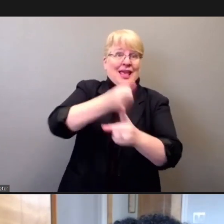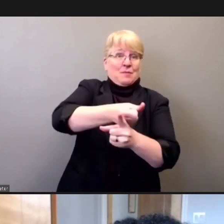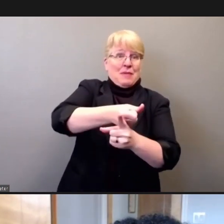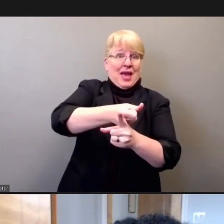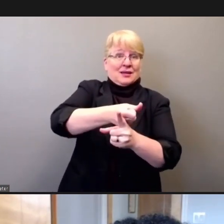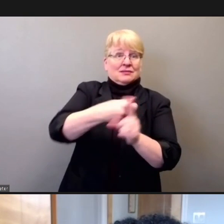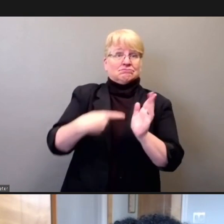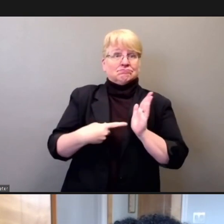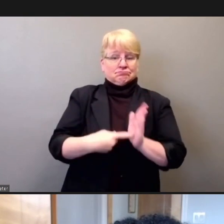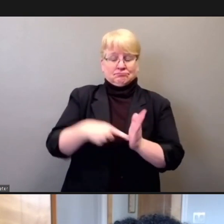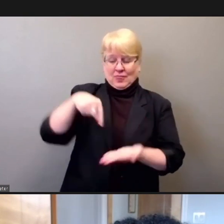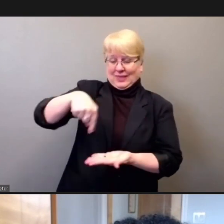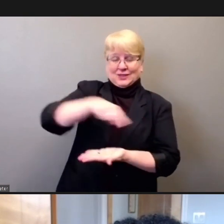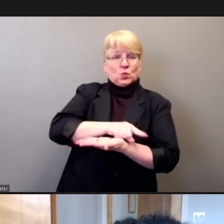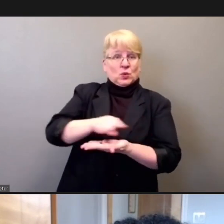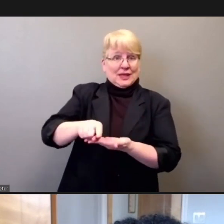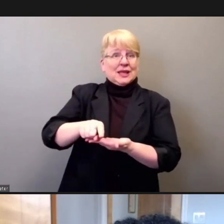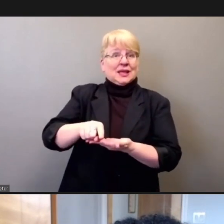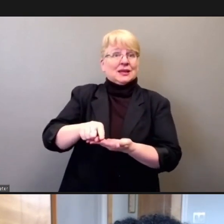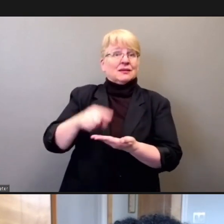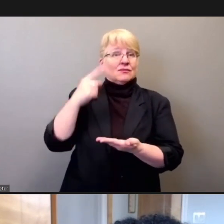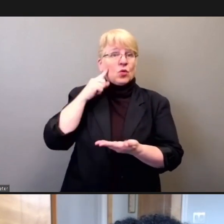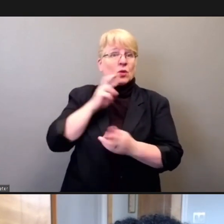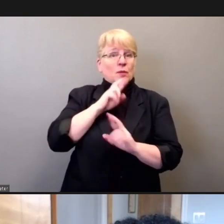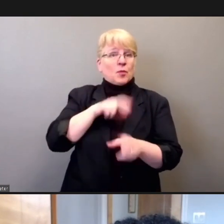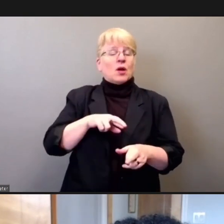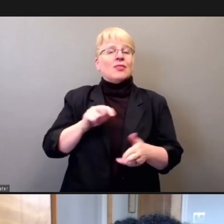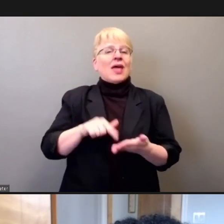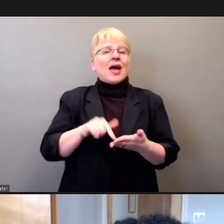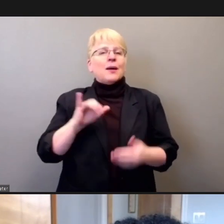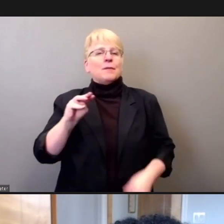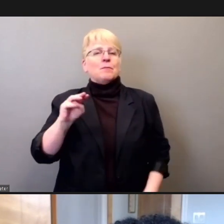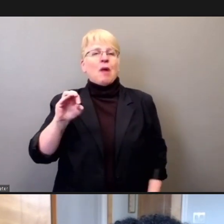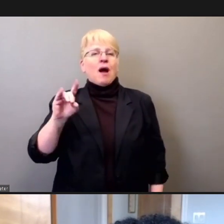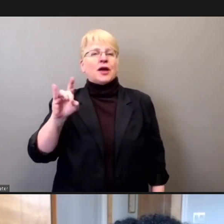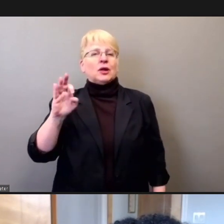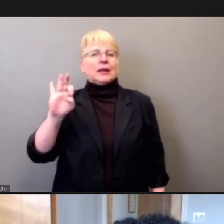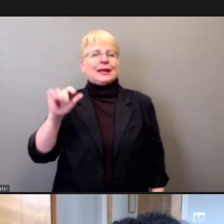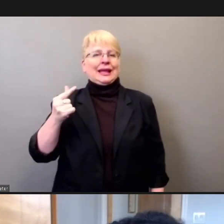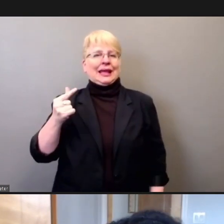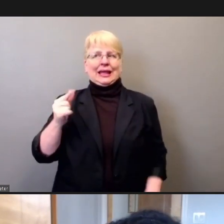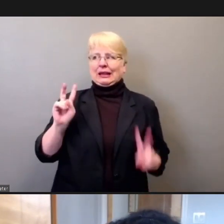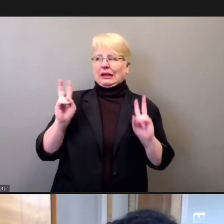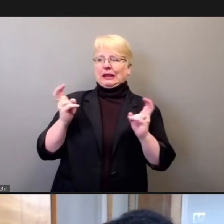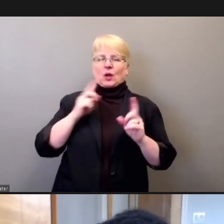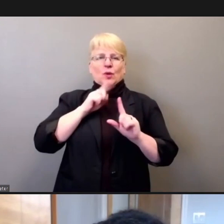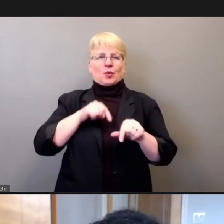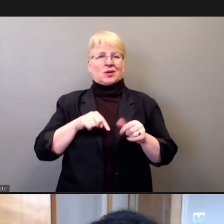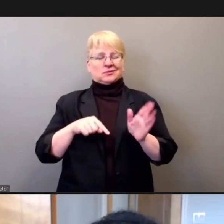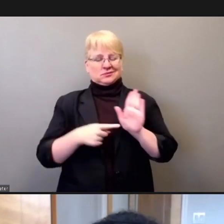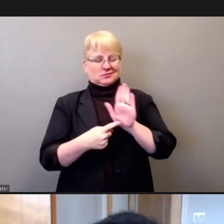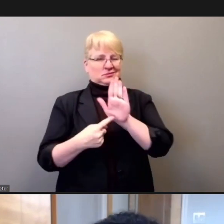week's modeling report. The modeling report also this week and last notes that targeting